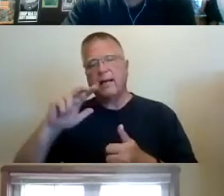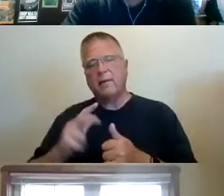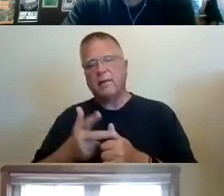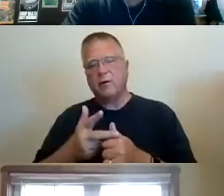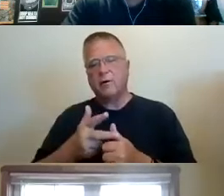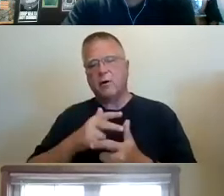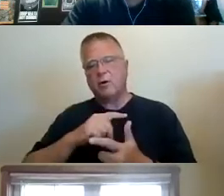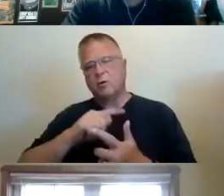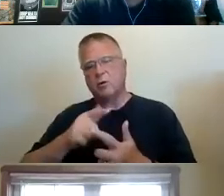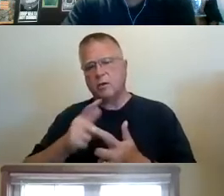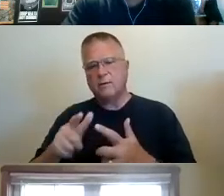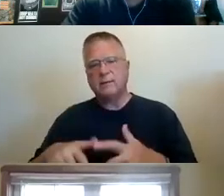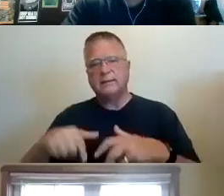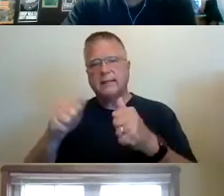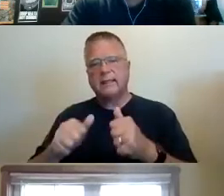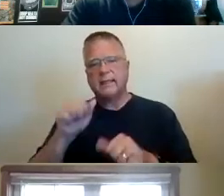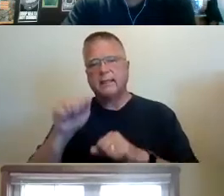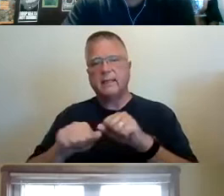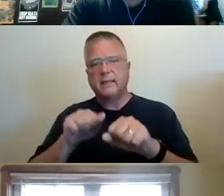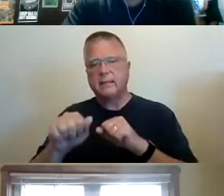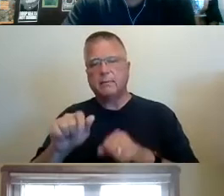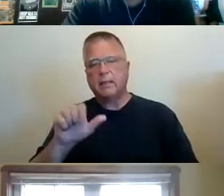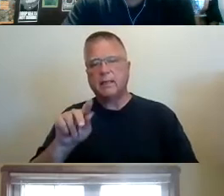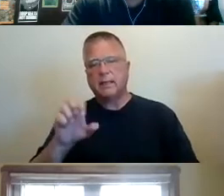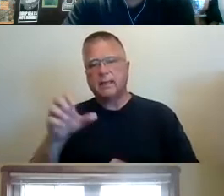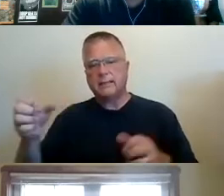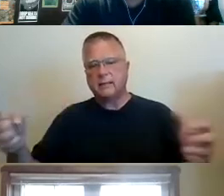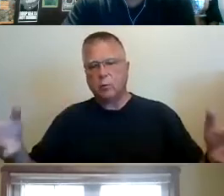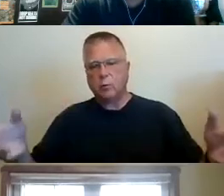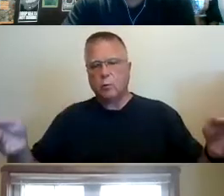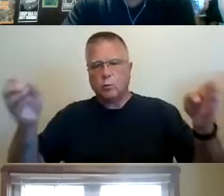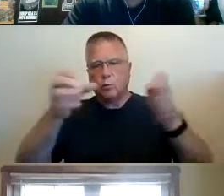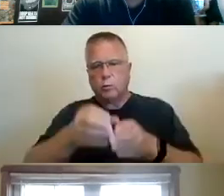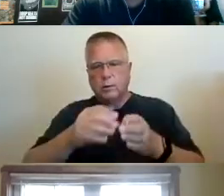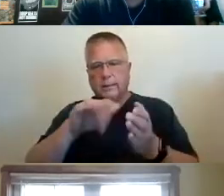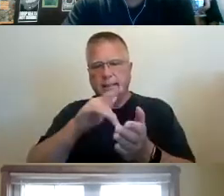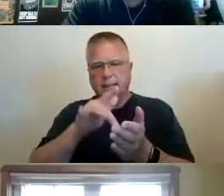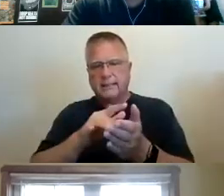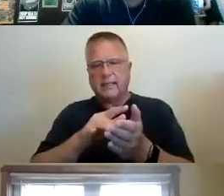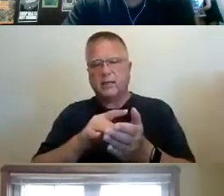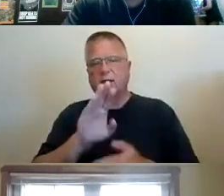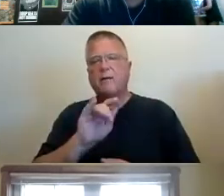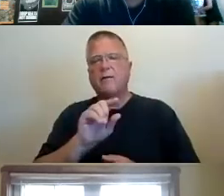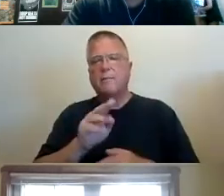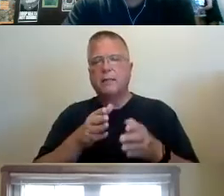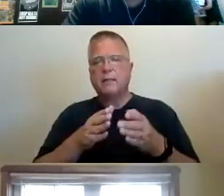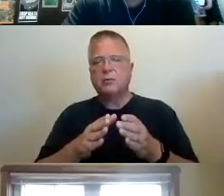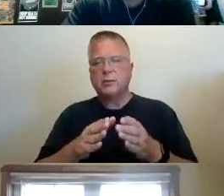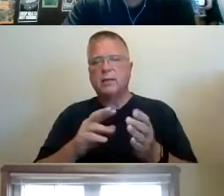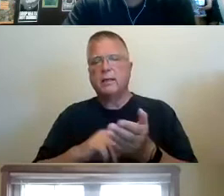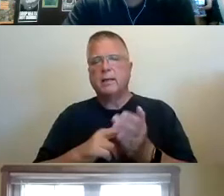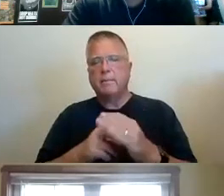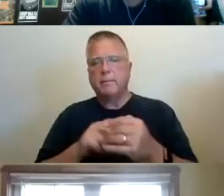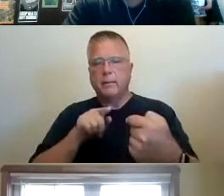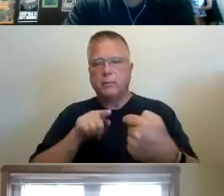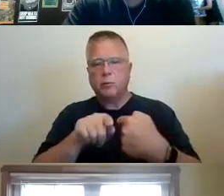about was actually taking the bike lanes and putting them right in the center of Beacon Street. So it would be a bi-directional. We did talk briefly